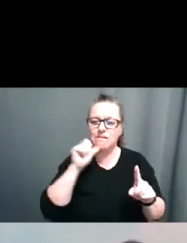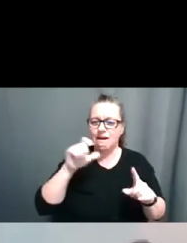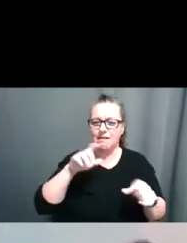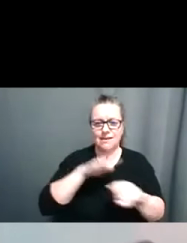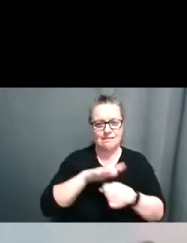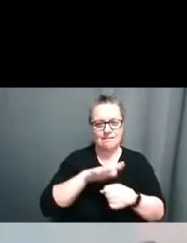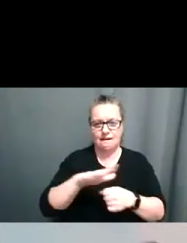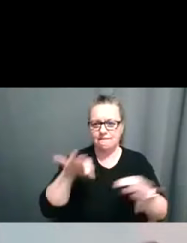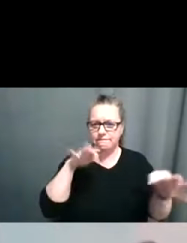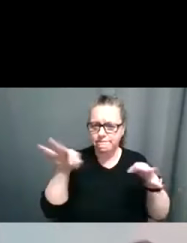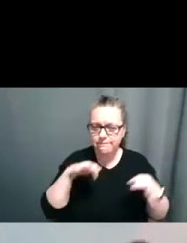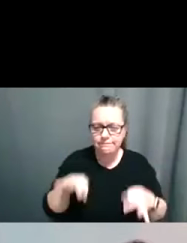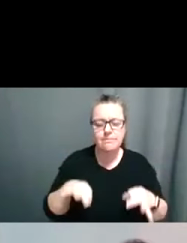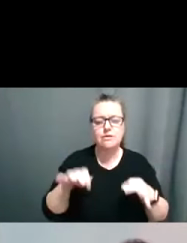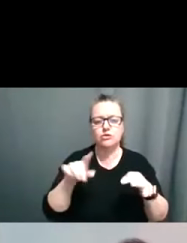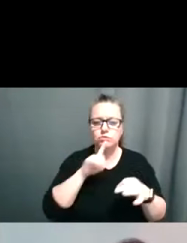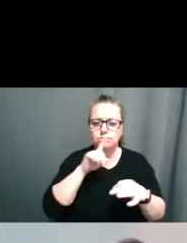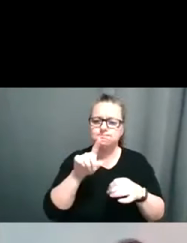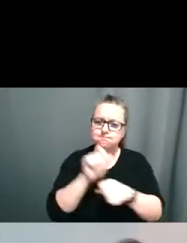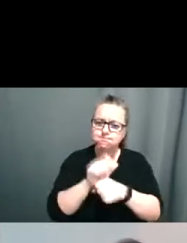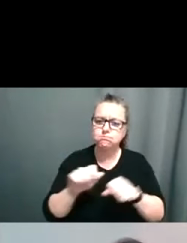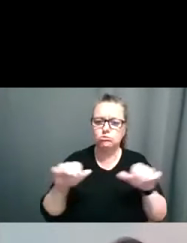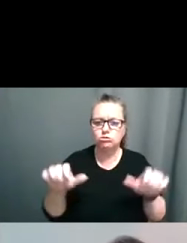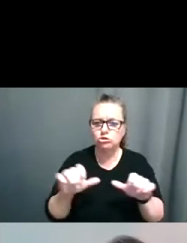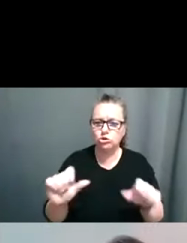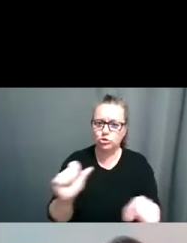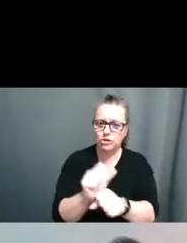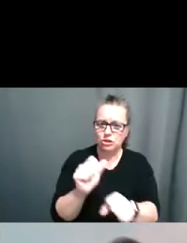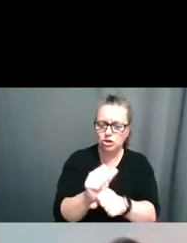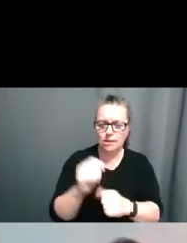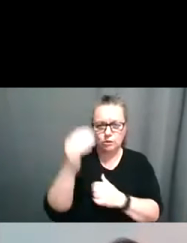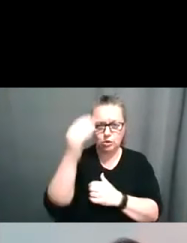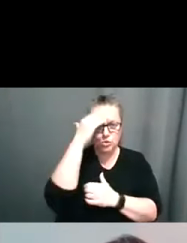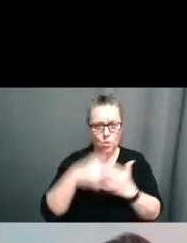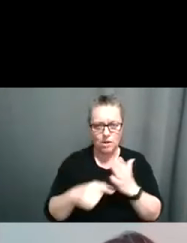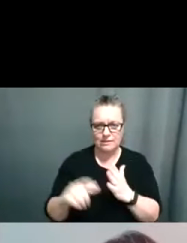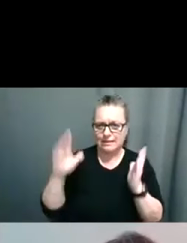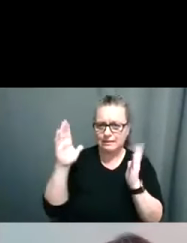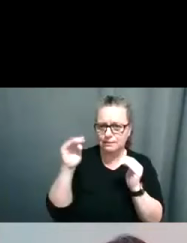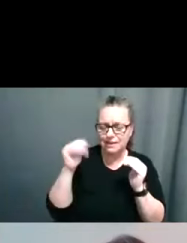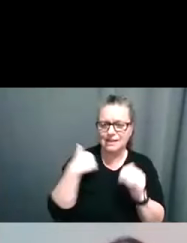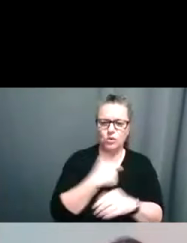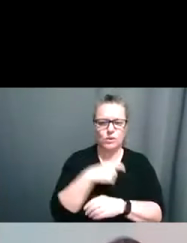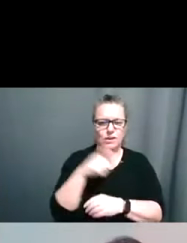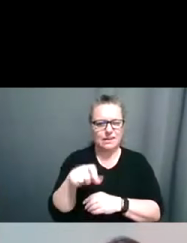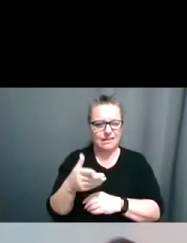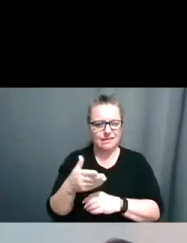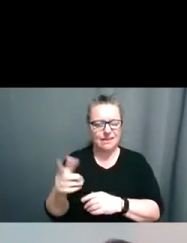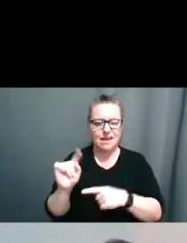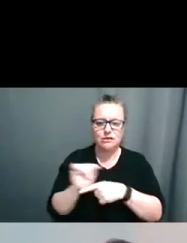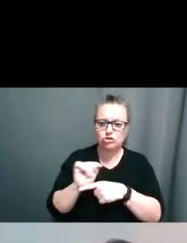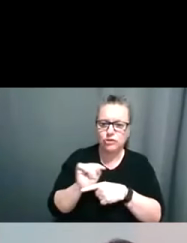to actually do the job or to know what's expected in terms of quality or timeliness. We need things like training,